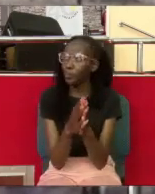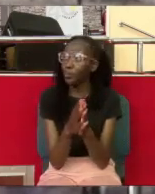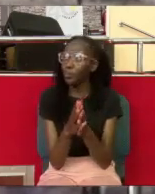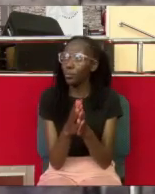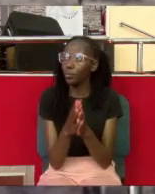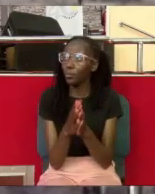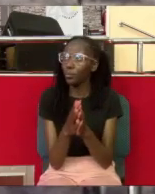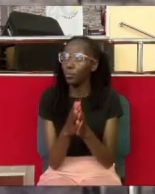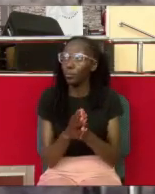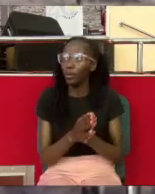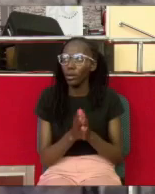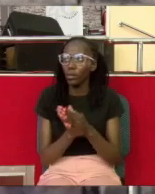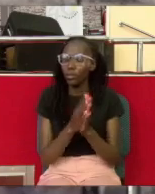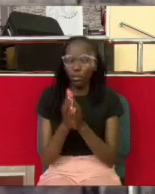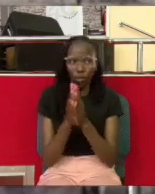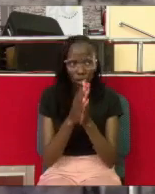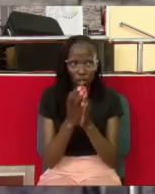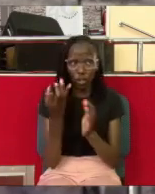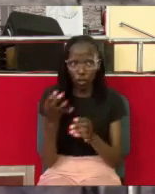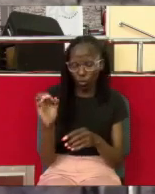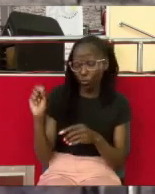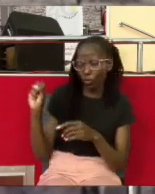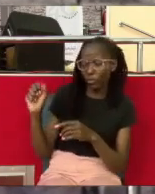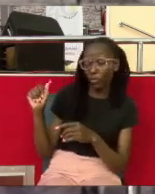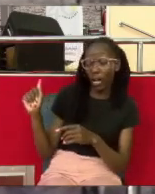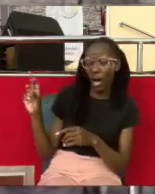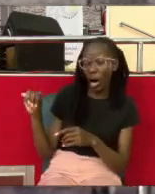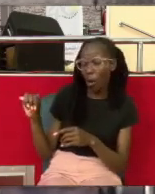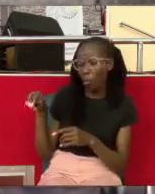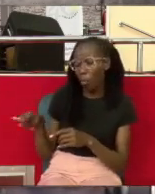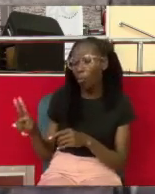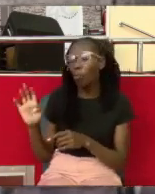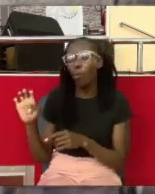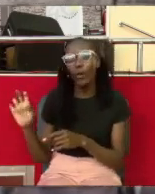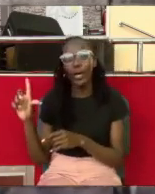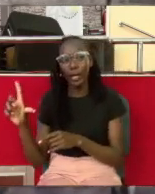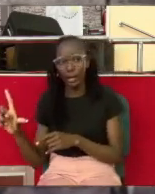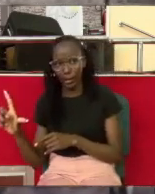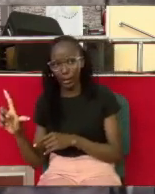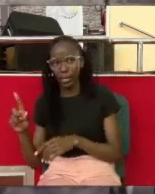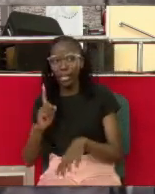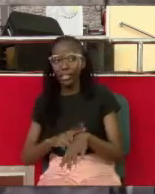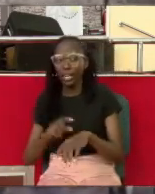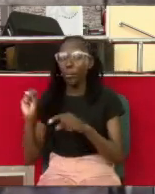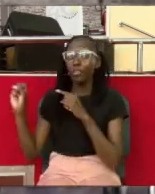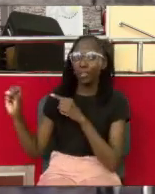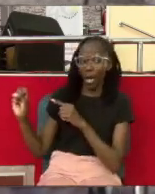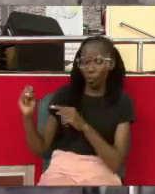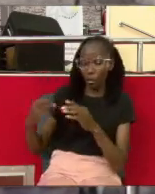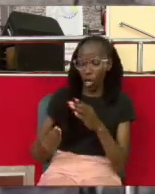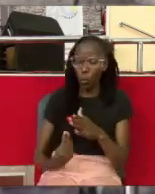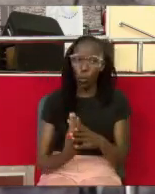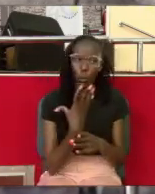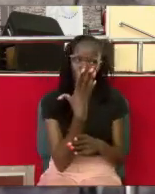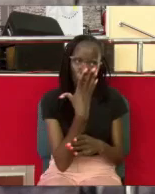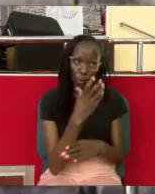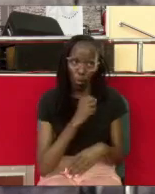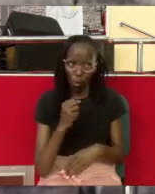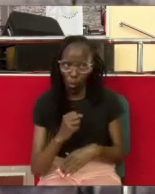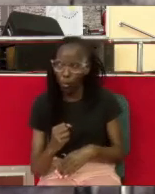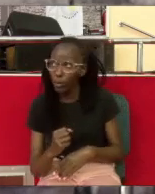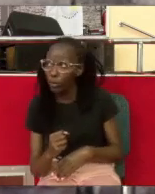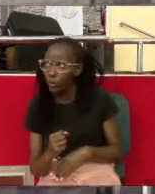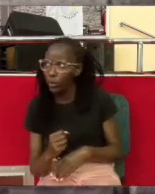And this is the story of Samuel. And we are told of Samuel as he grew old. In 1